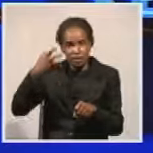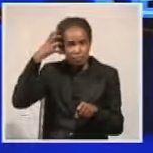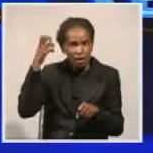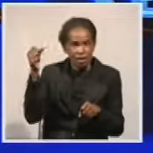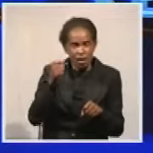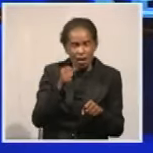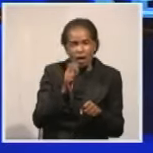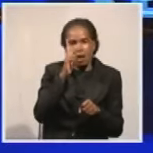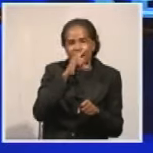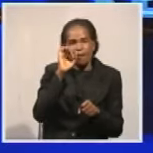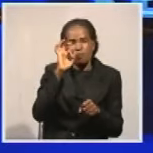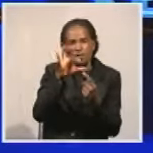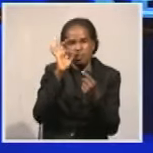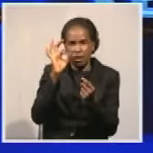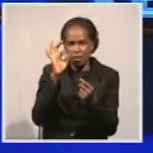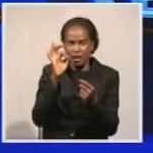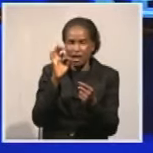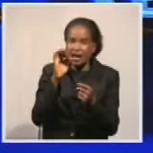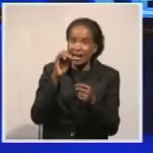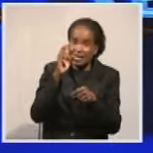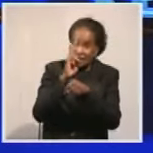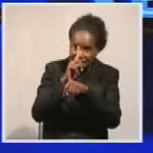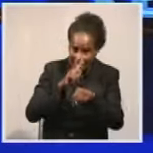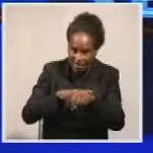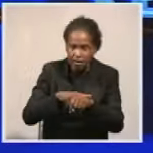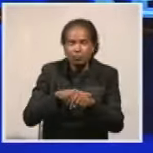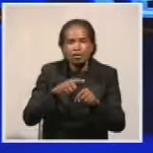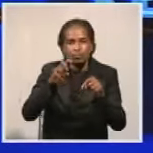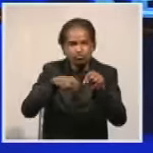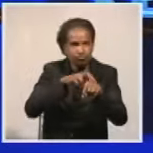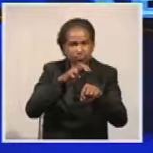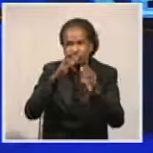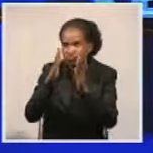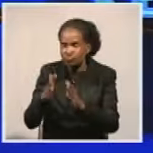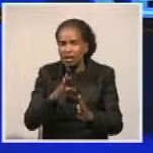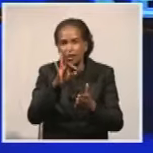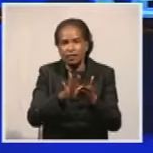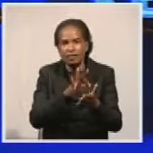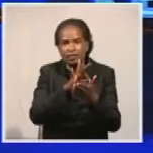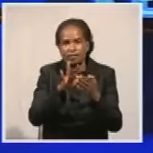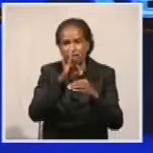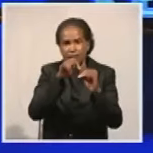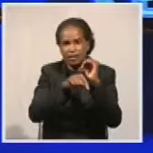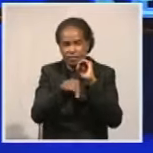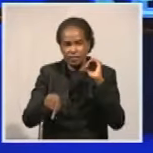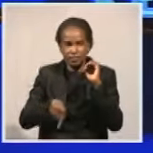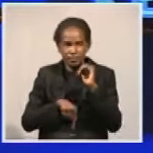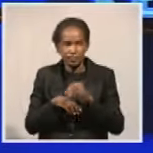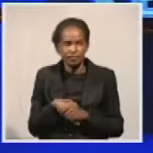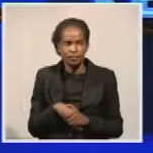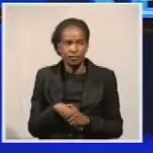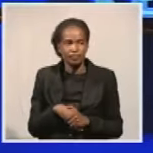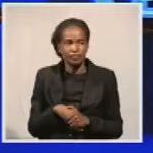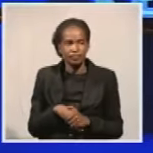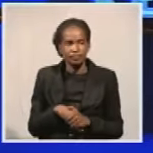He served two terms already. Because the constitution, inasmuch that it's talking about two terms, it also